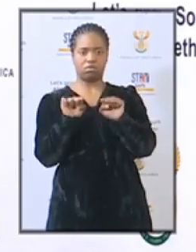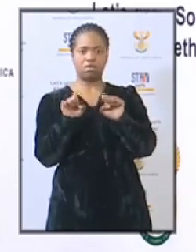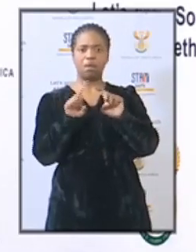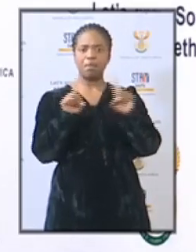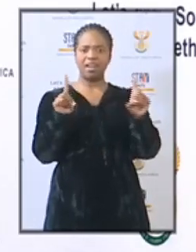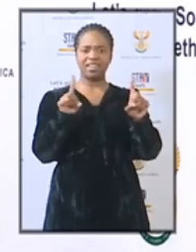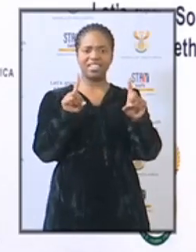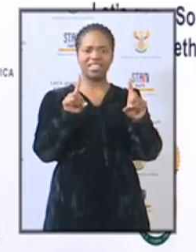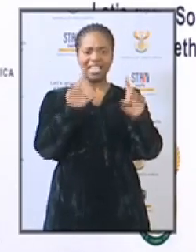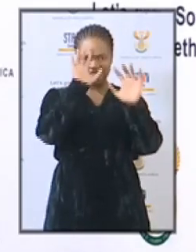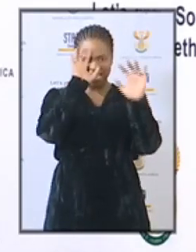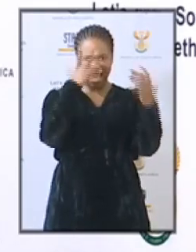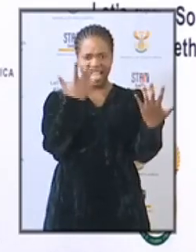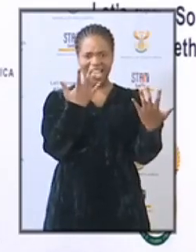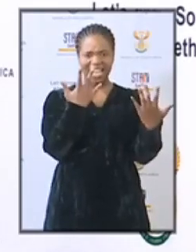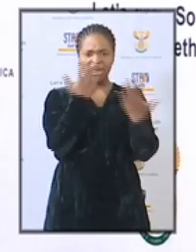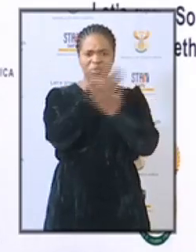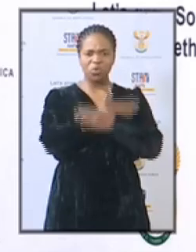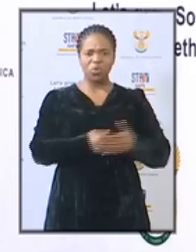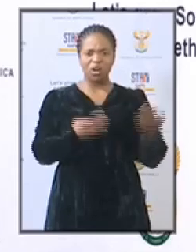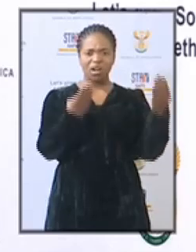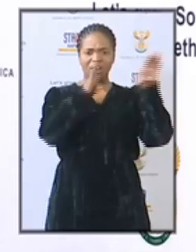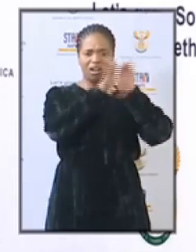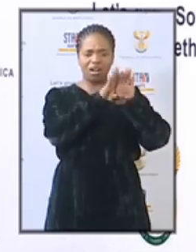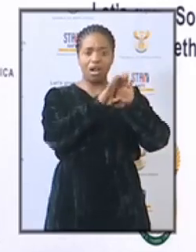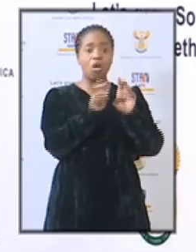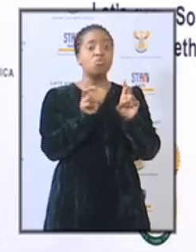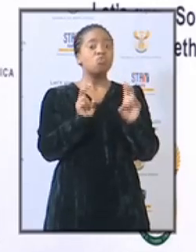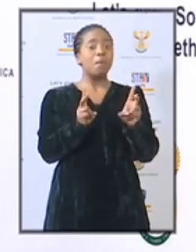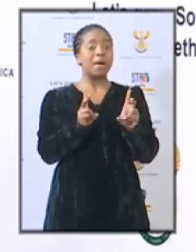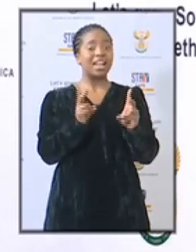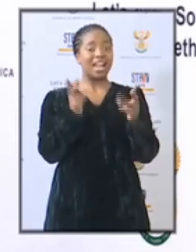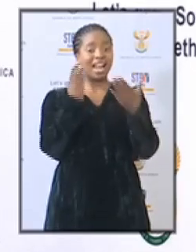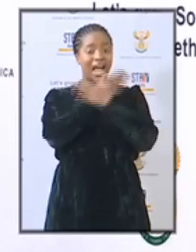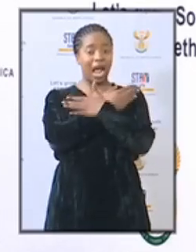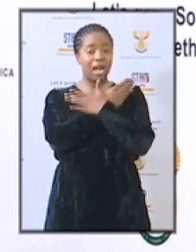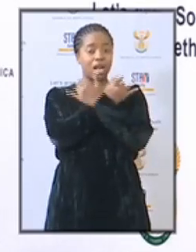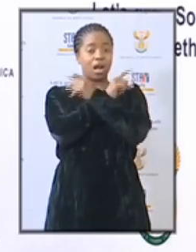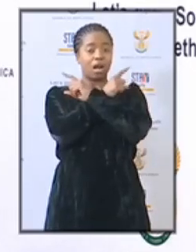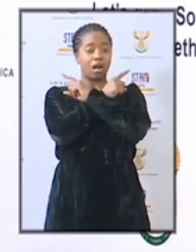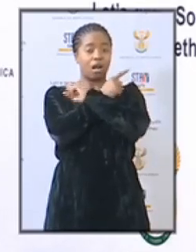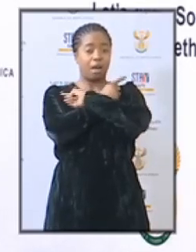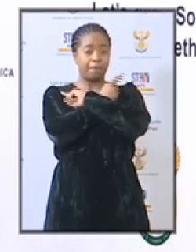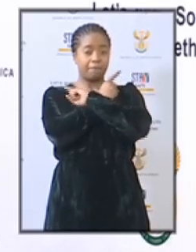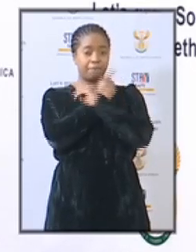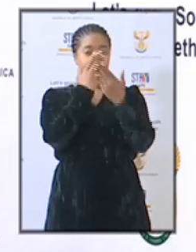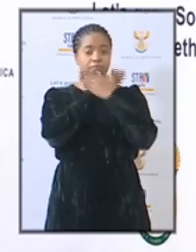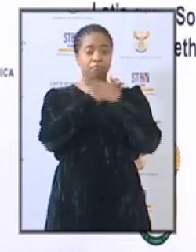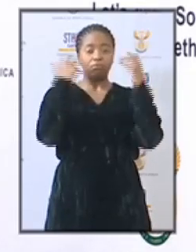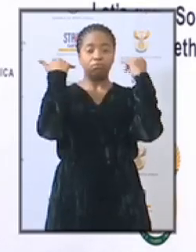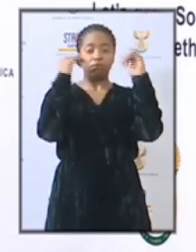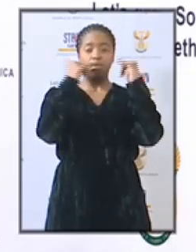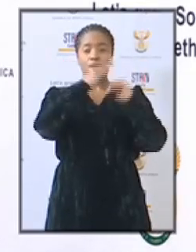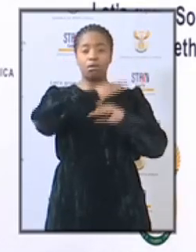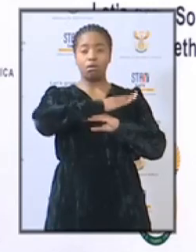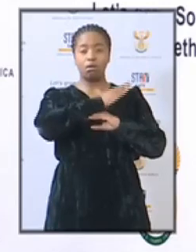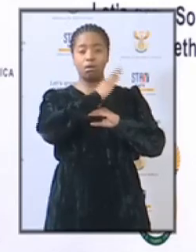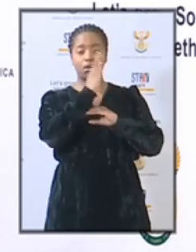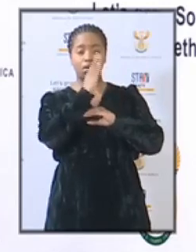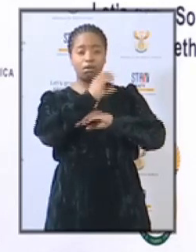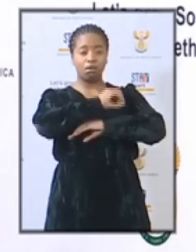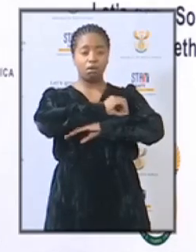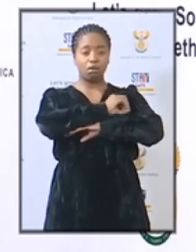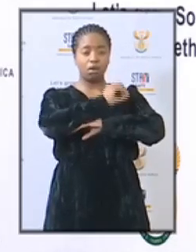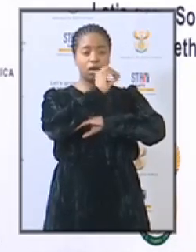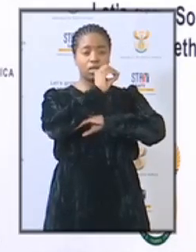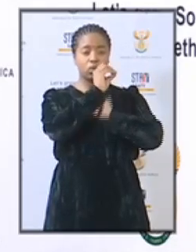because it's 10 p.m. curfew, and nightclubs normally would go until early hours of the morning, because